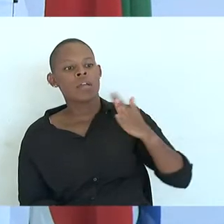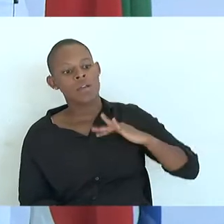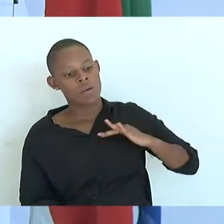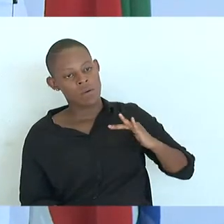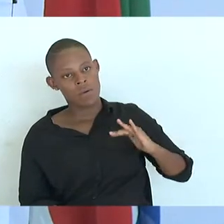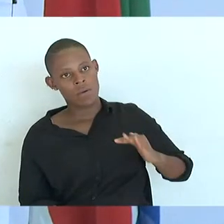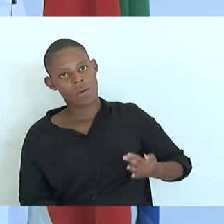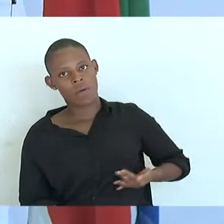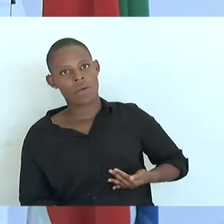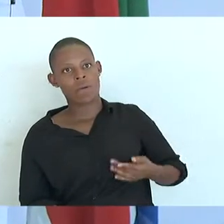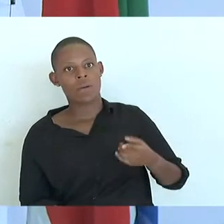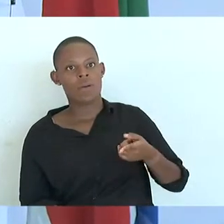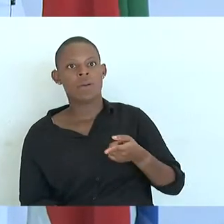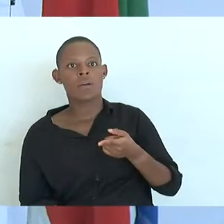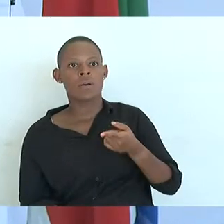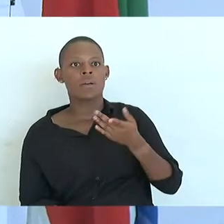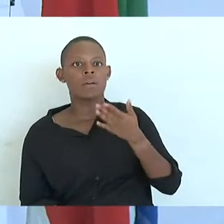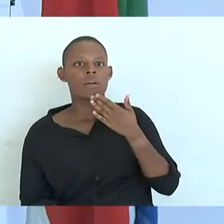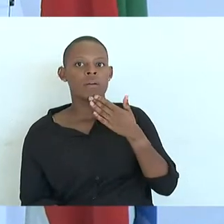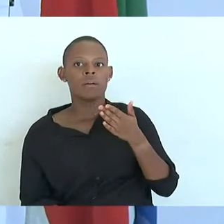Igama lamakhosikazi.